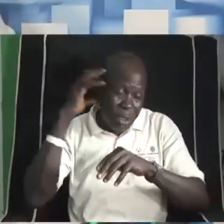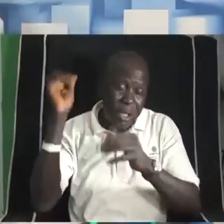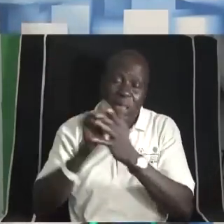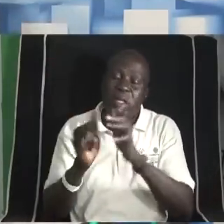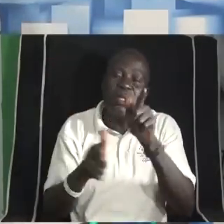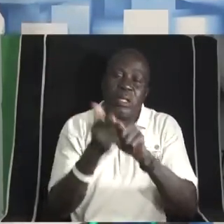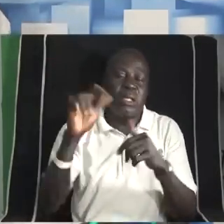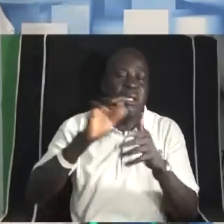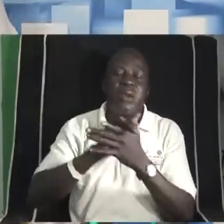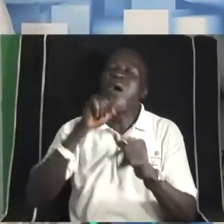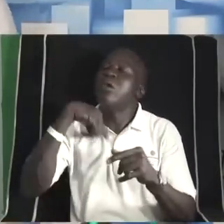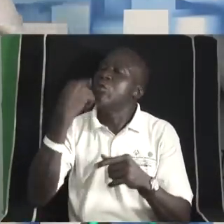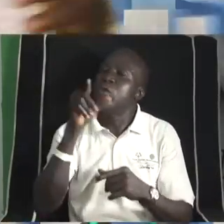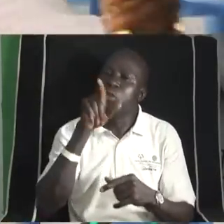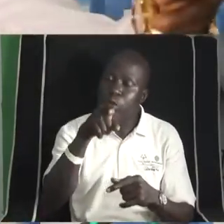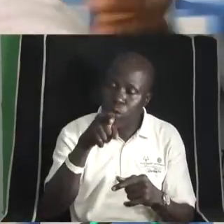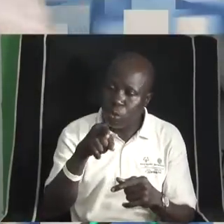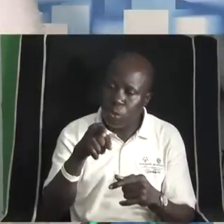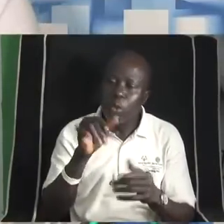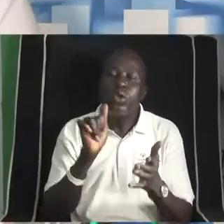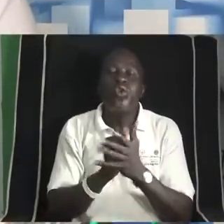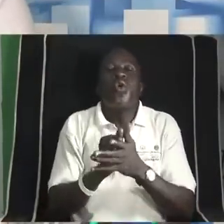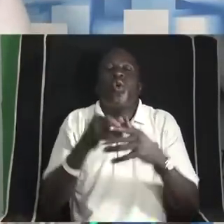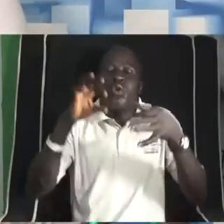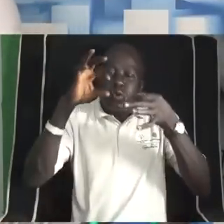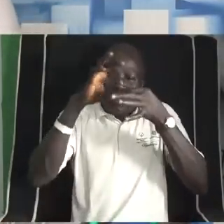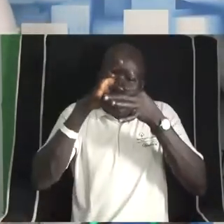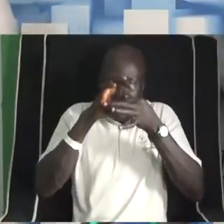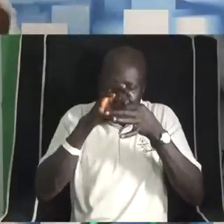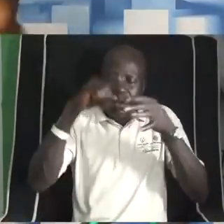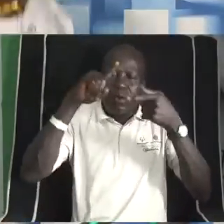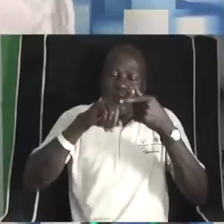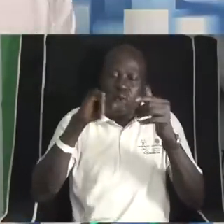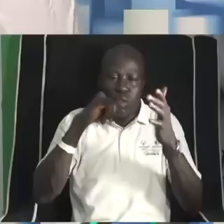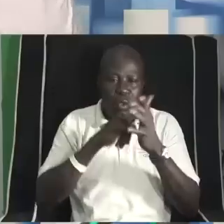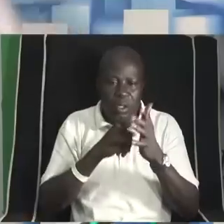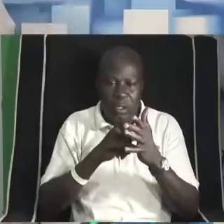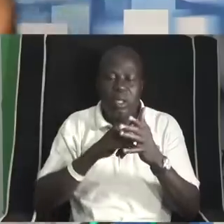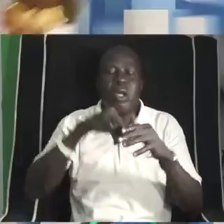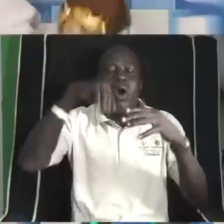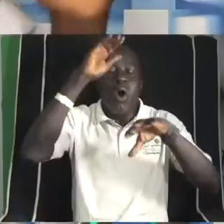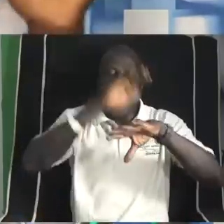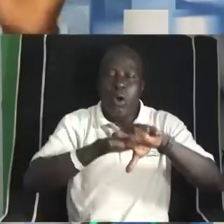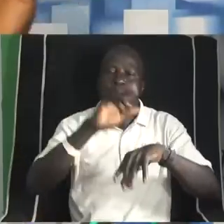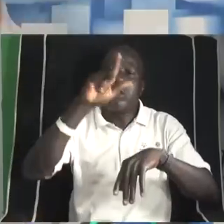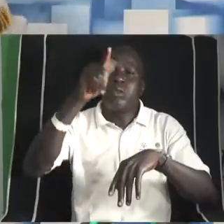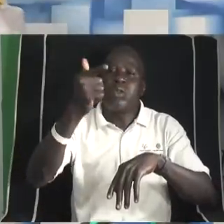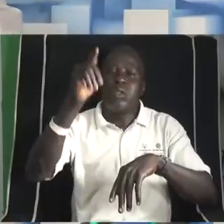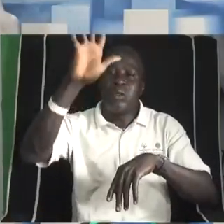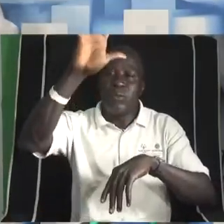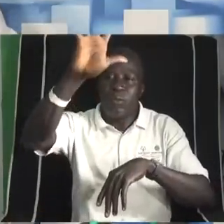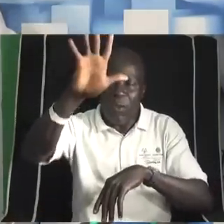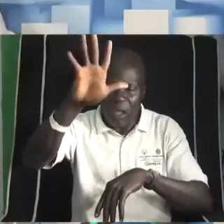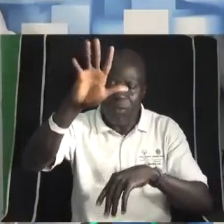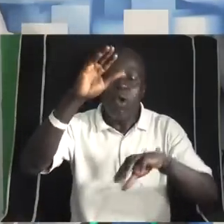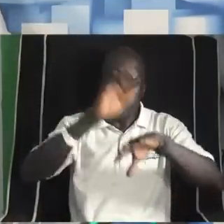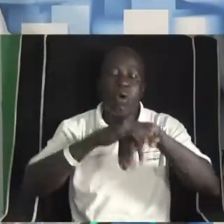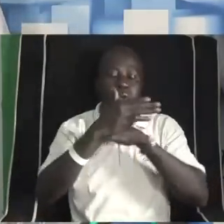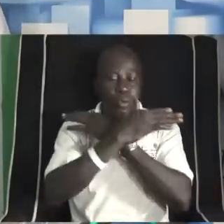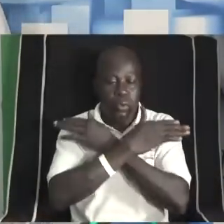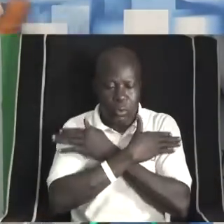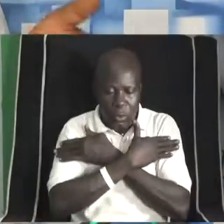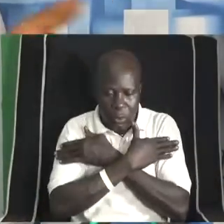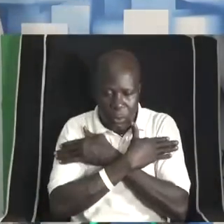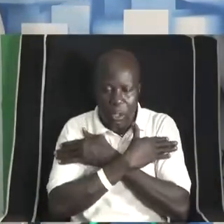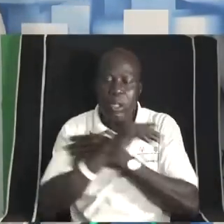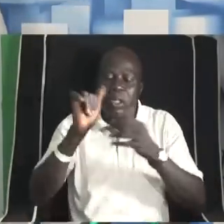great instruction? Ti mo so fun. Ti mo fe ko kiss mi. I want you to key into. So bad on the 25. On the 25th. On your Sunday. On Sunday. Hey,